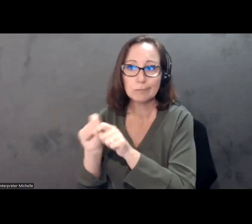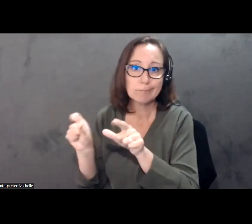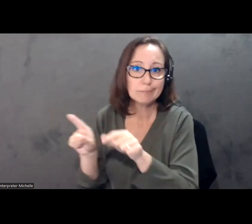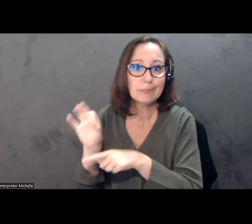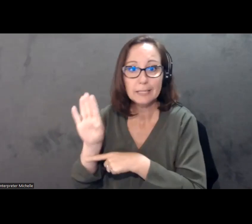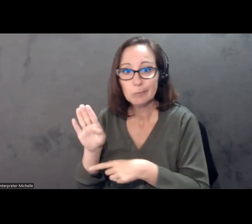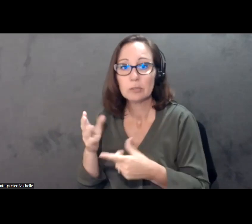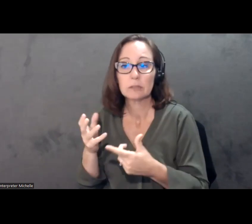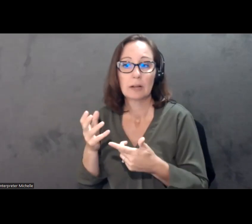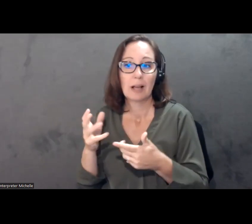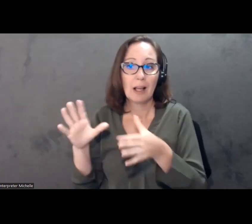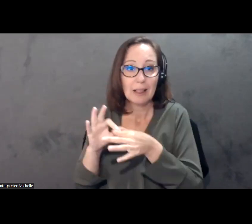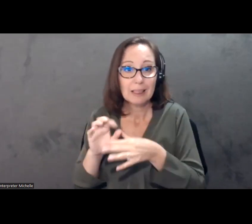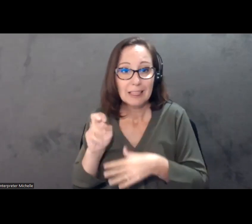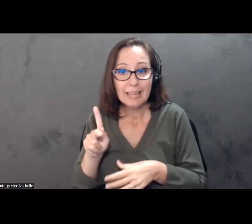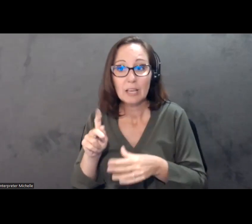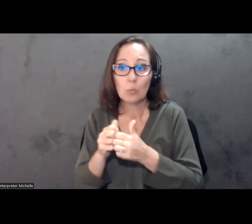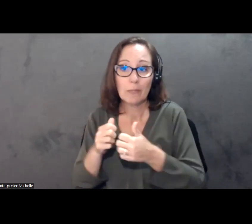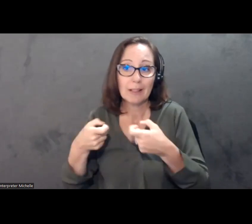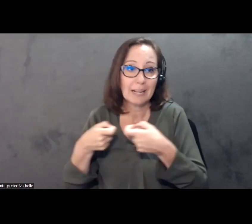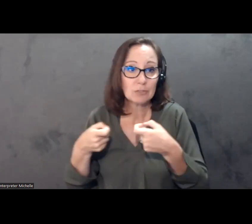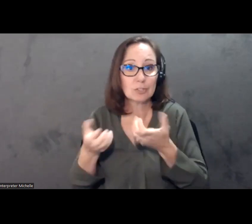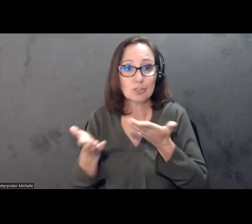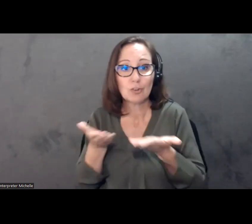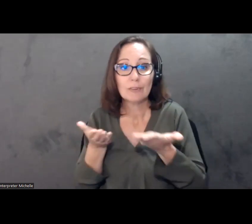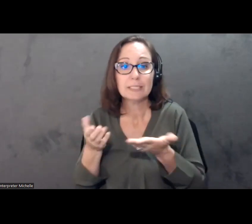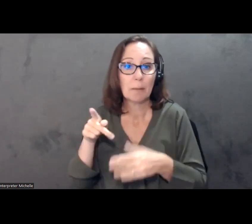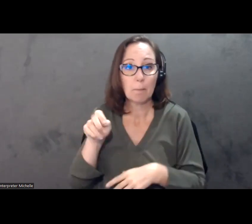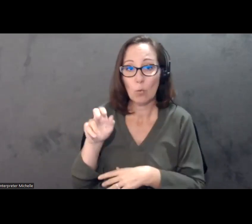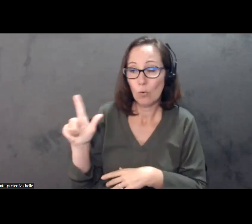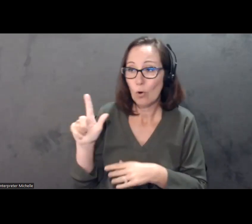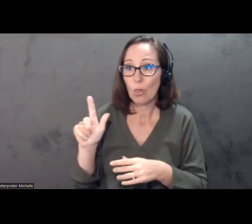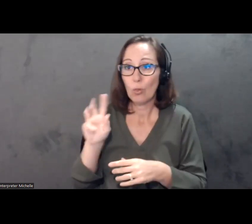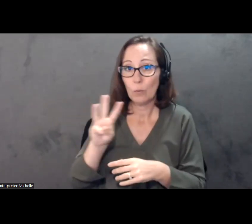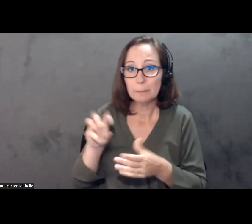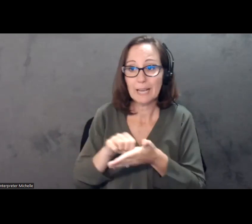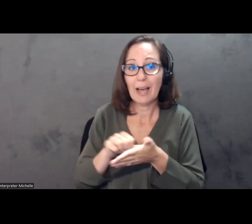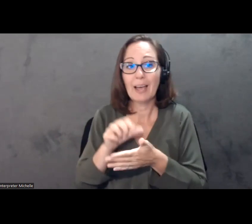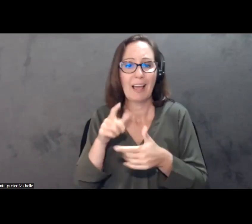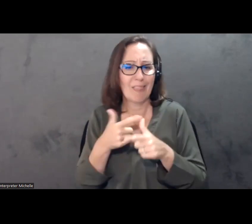them through our electronic services portal, and we utilize other types of automated ways of reaching